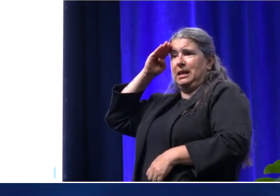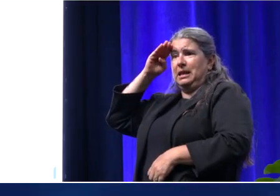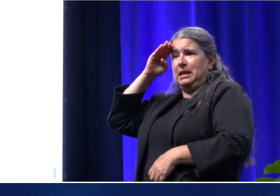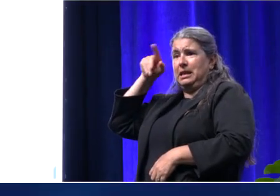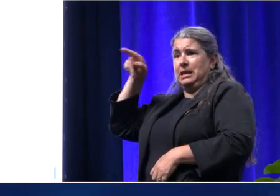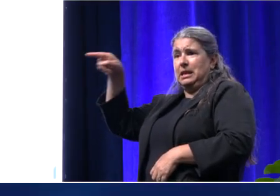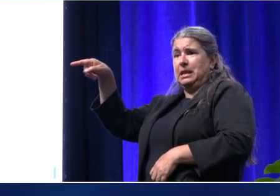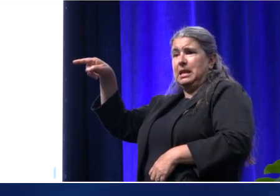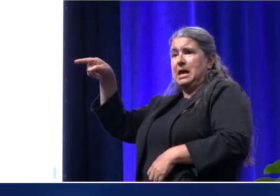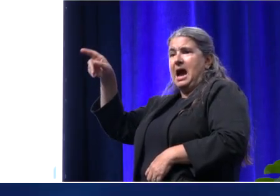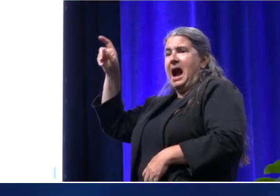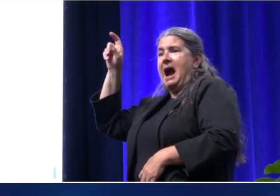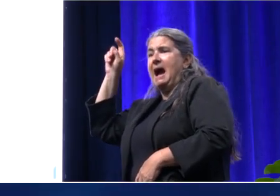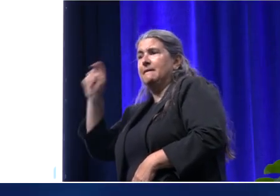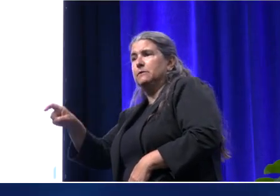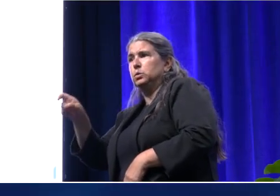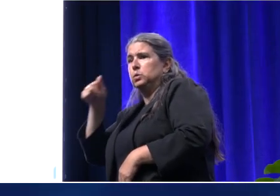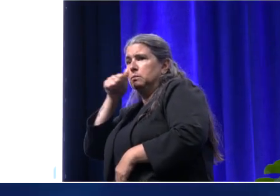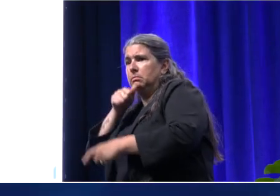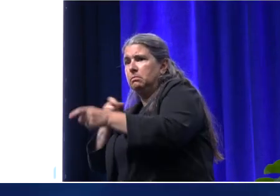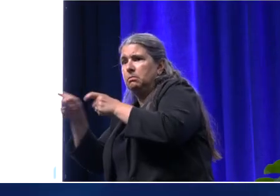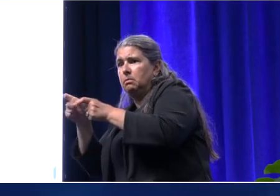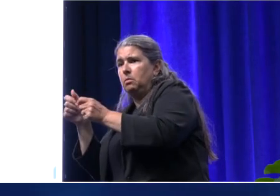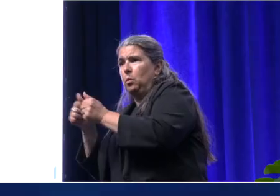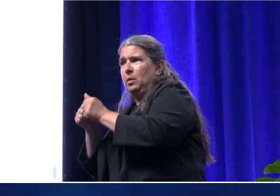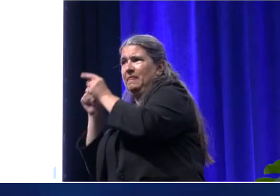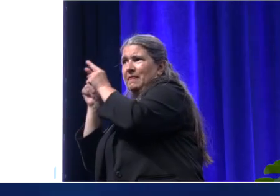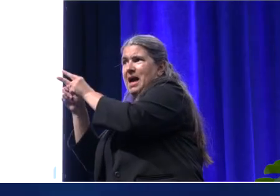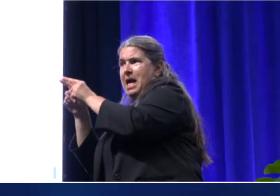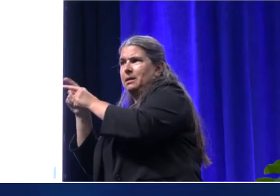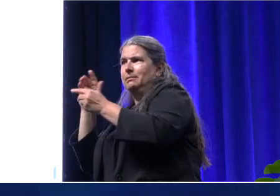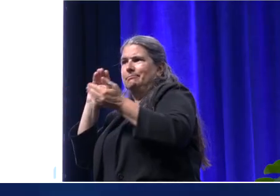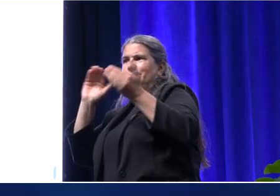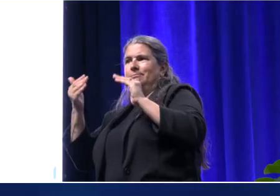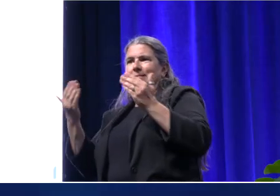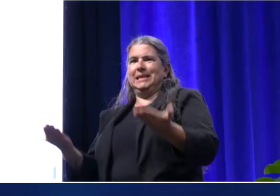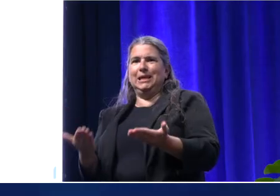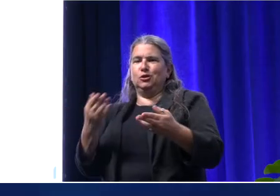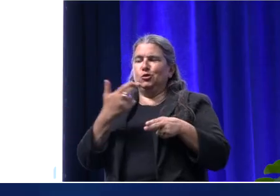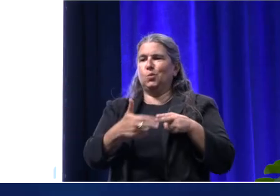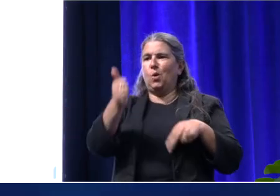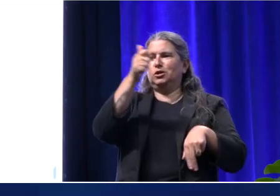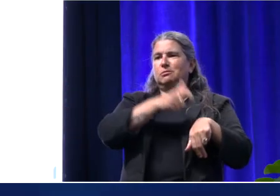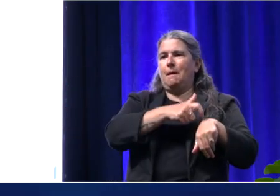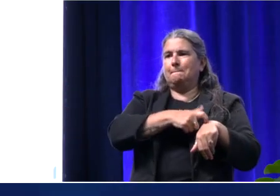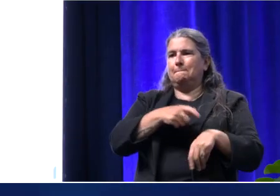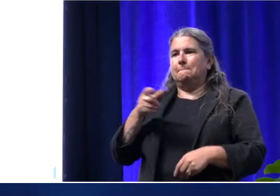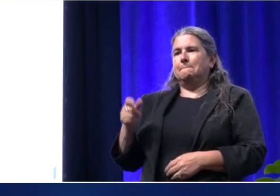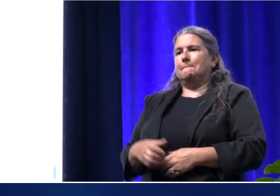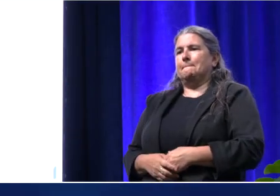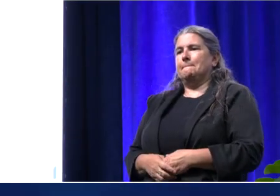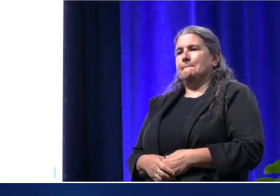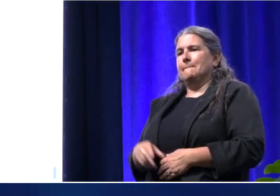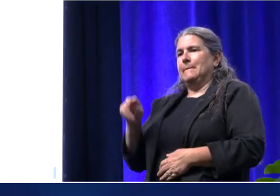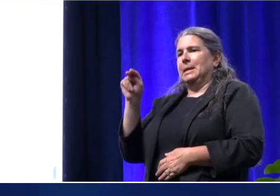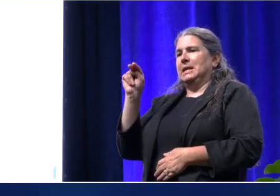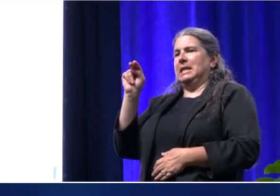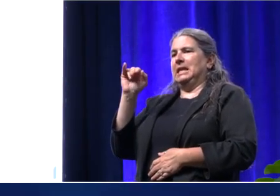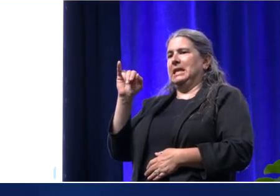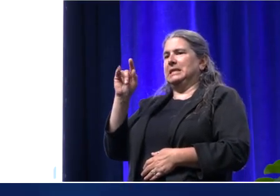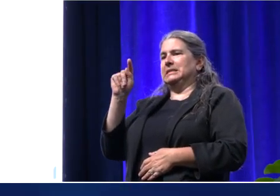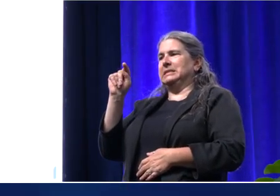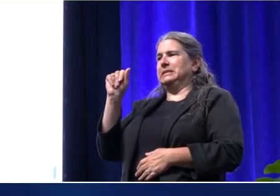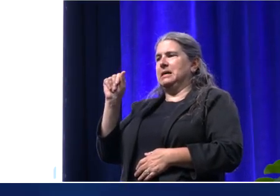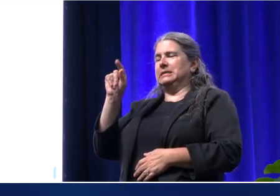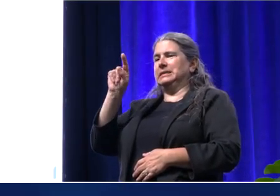Ireland, there's no known substance that was involved because nitazines are super hard to detect in